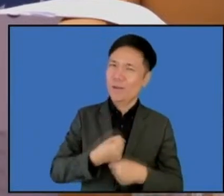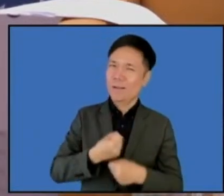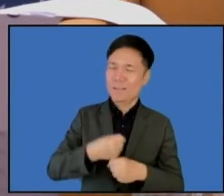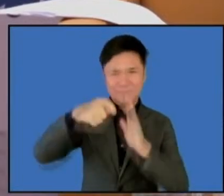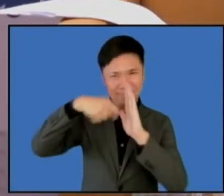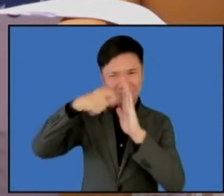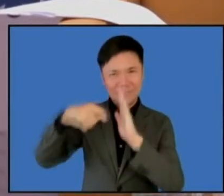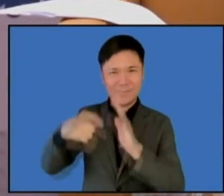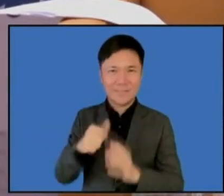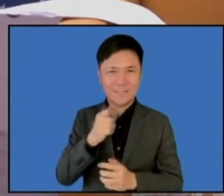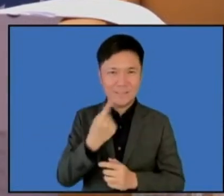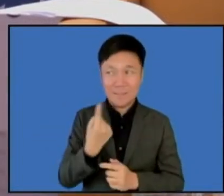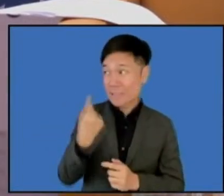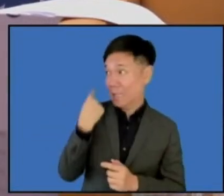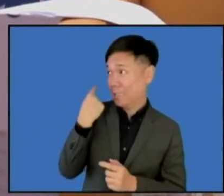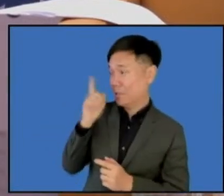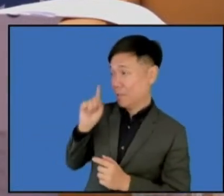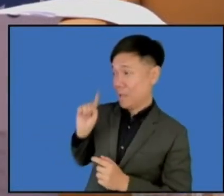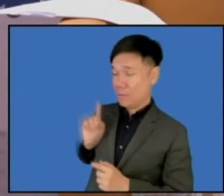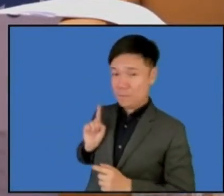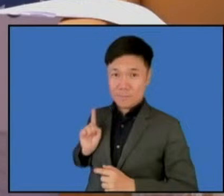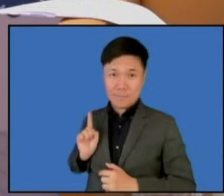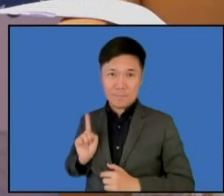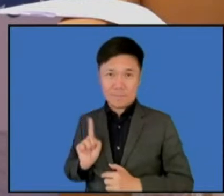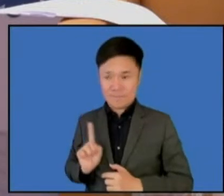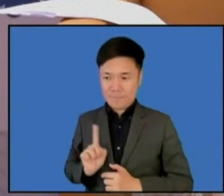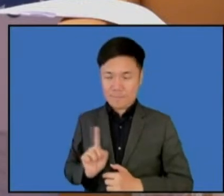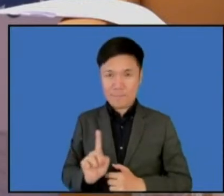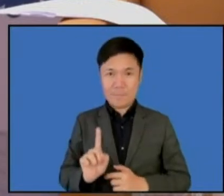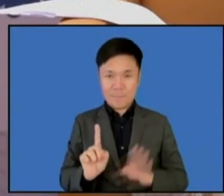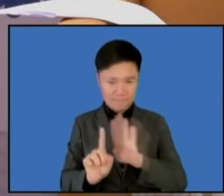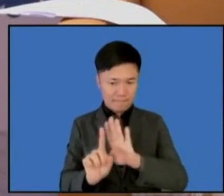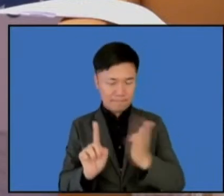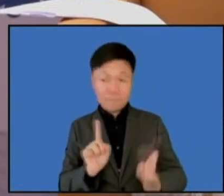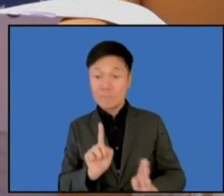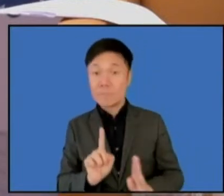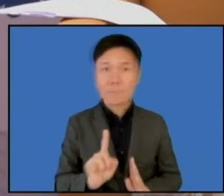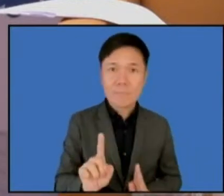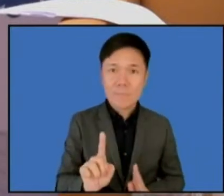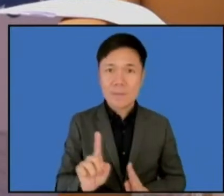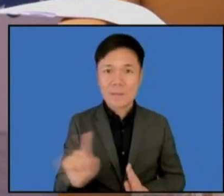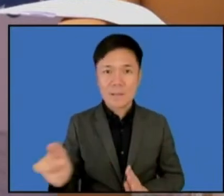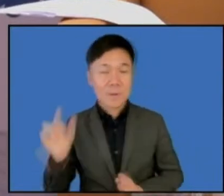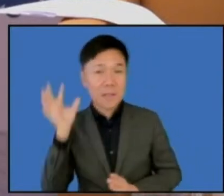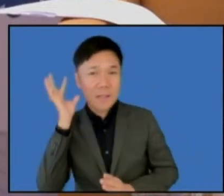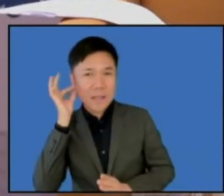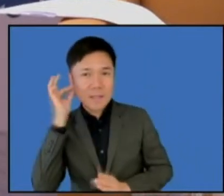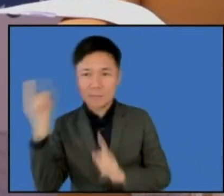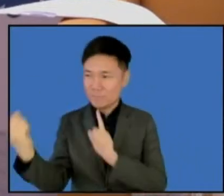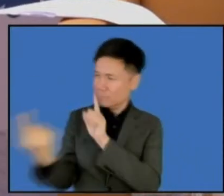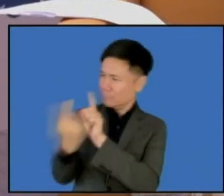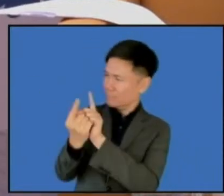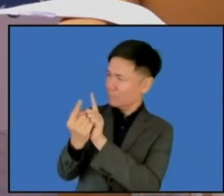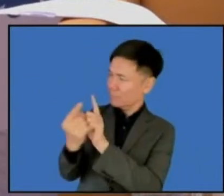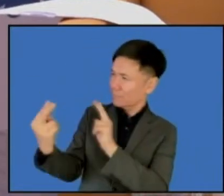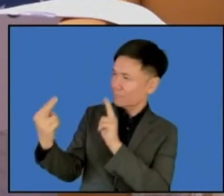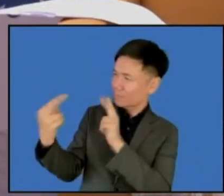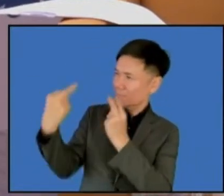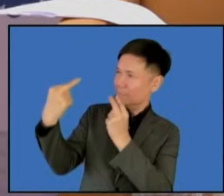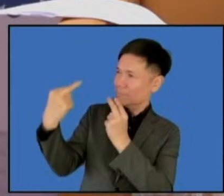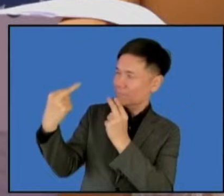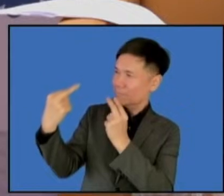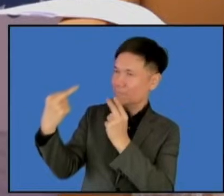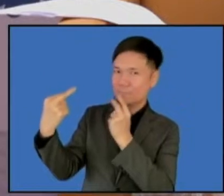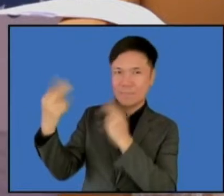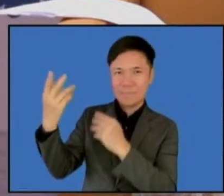Yesterday morning, as I was walking through those doors, a lady started speaking to me. She looked to me like a perfectly